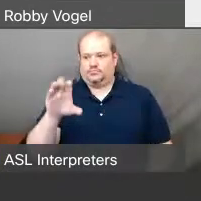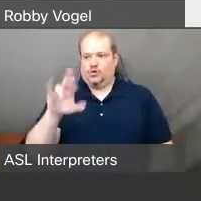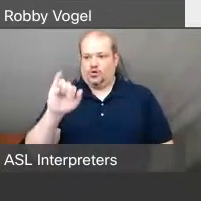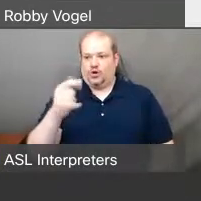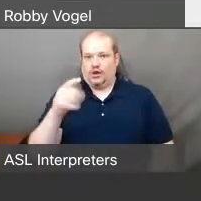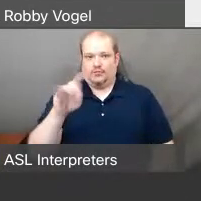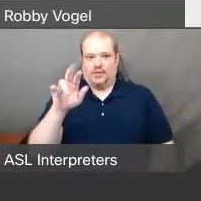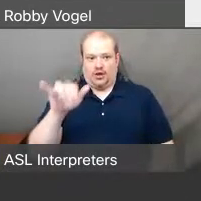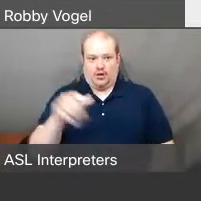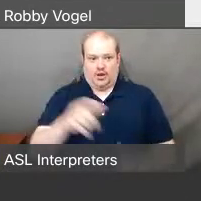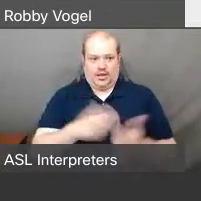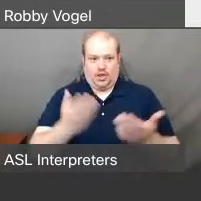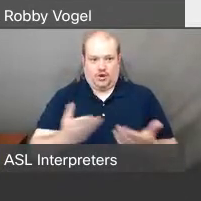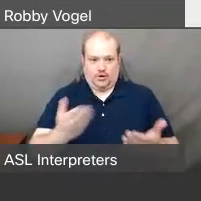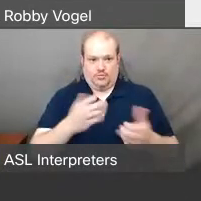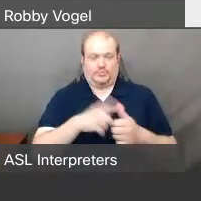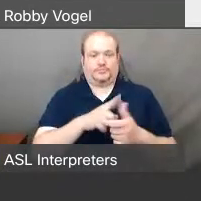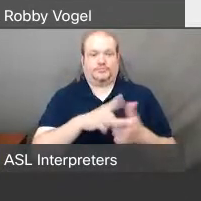Berry. Here.